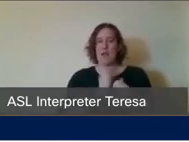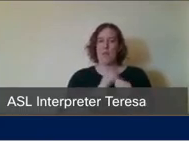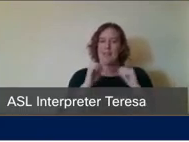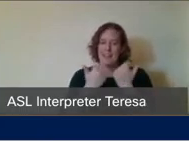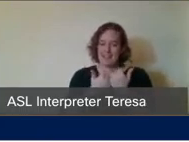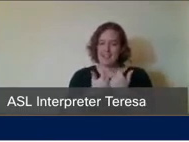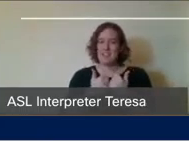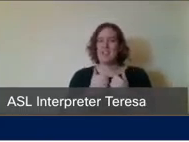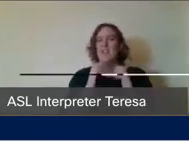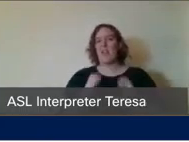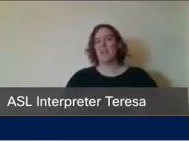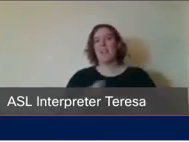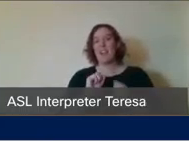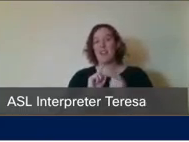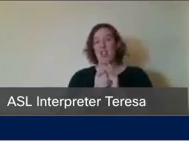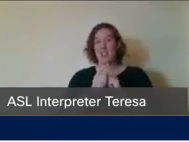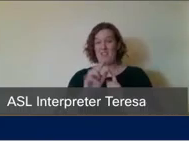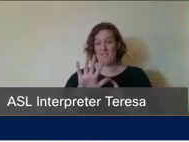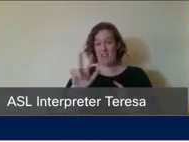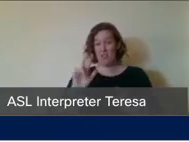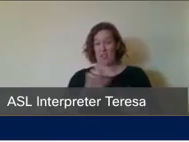and translated 53 documents.